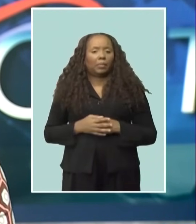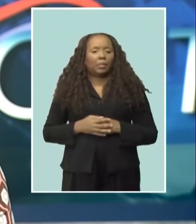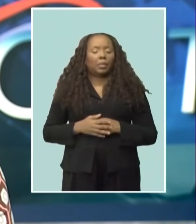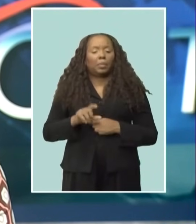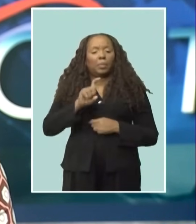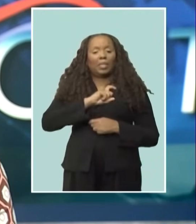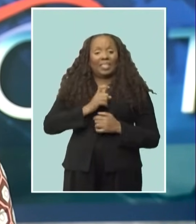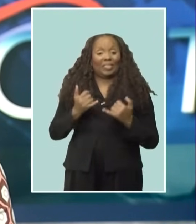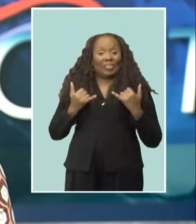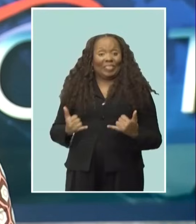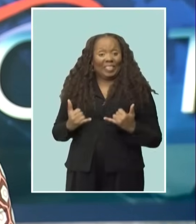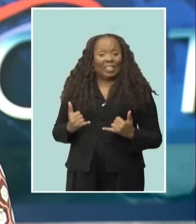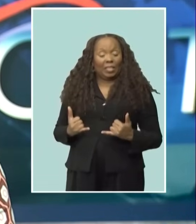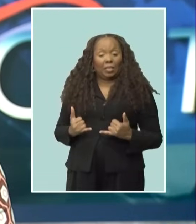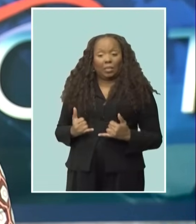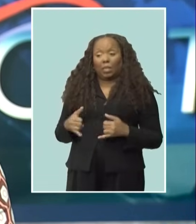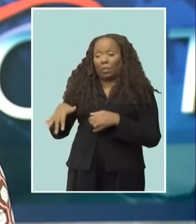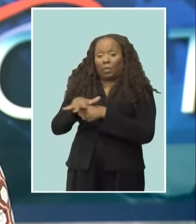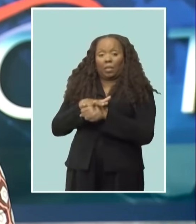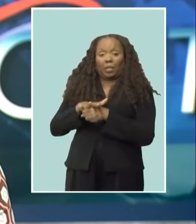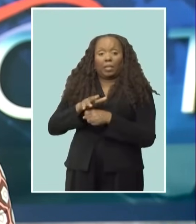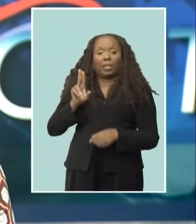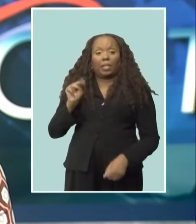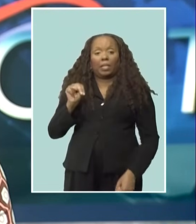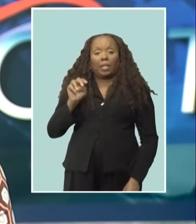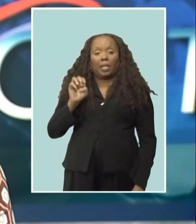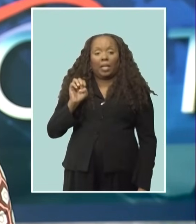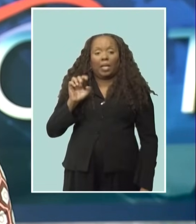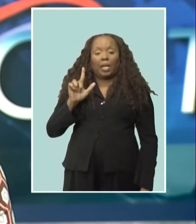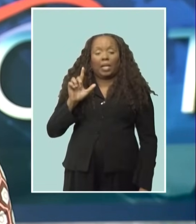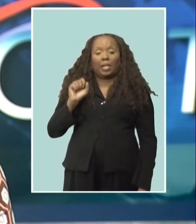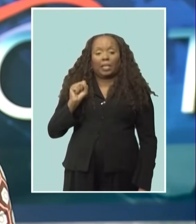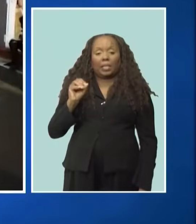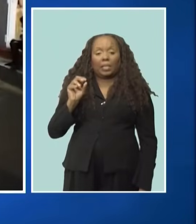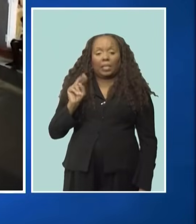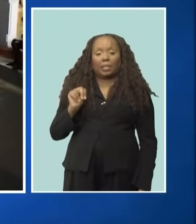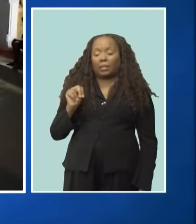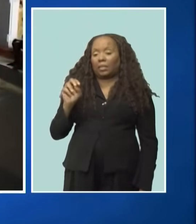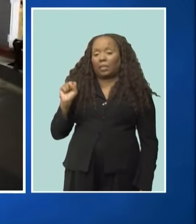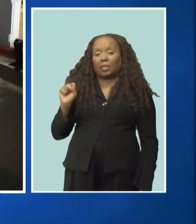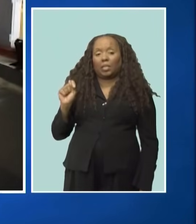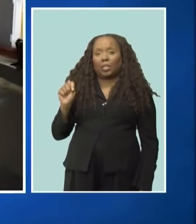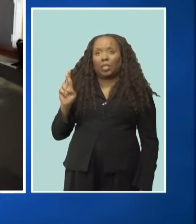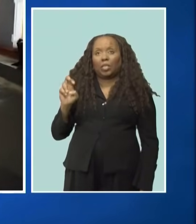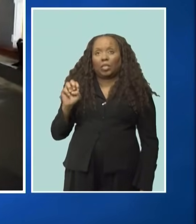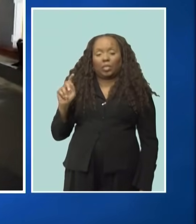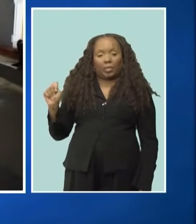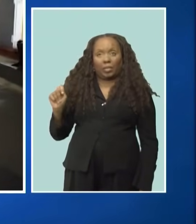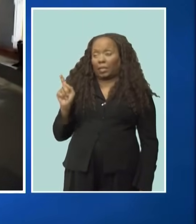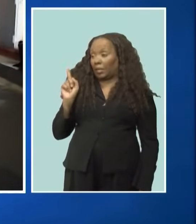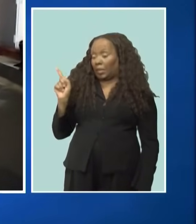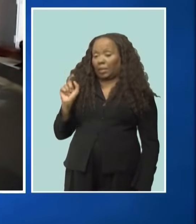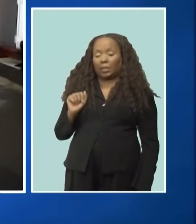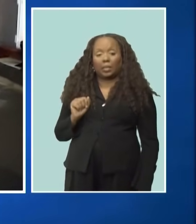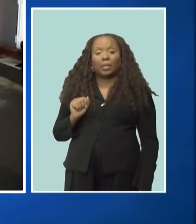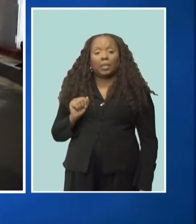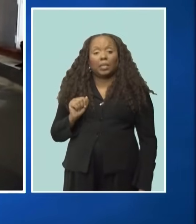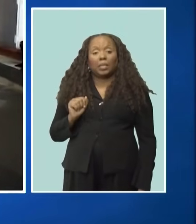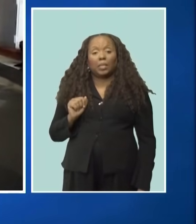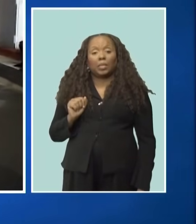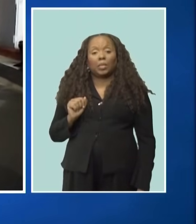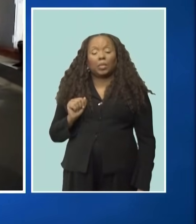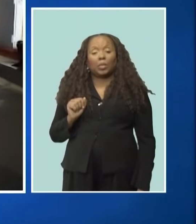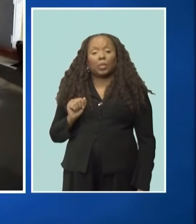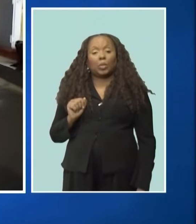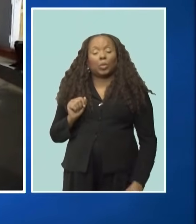another shooting. This latest gun-related incident has occurred in the area of Nelson Street in the city. CBC News understands